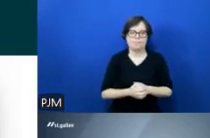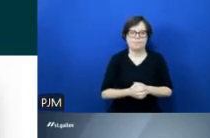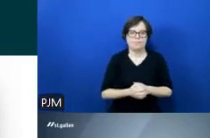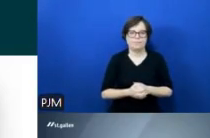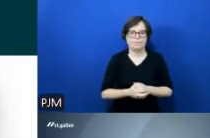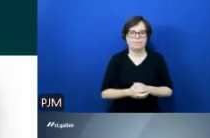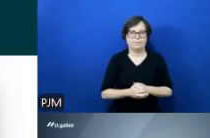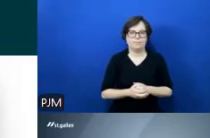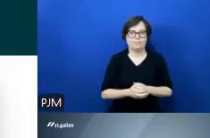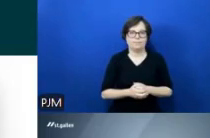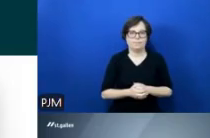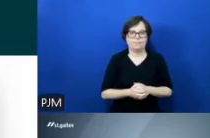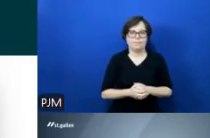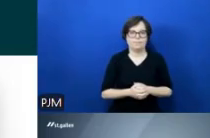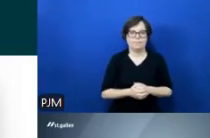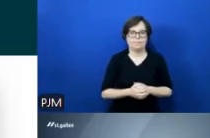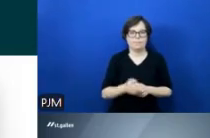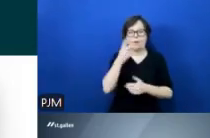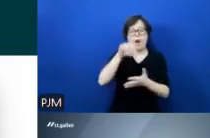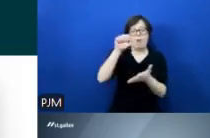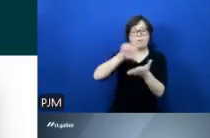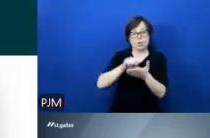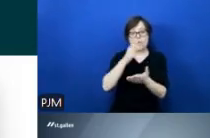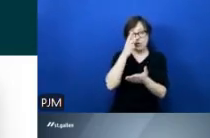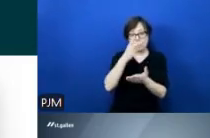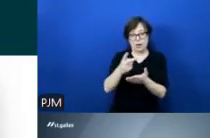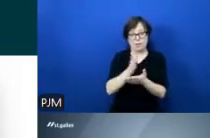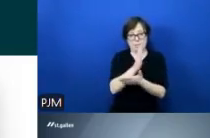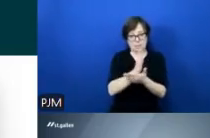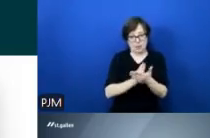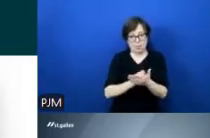Different projects. In the middle, you can see